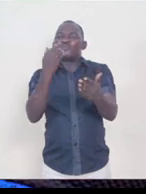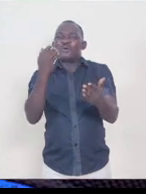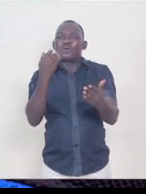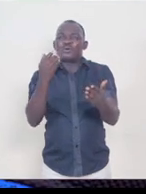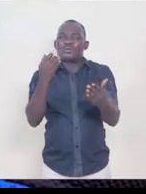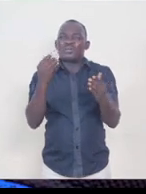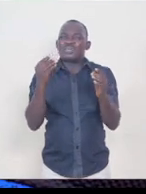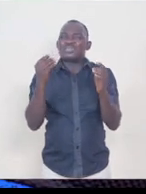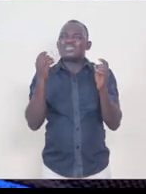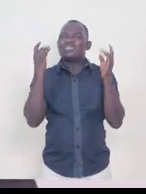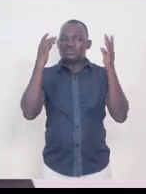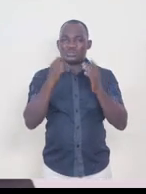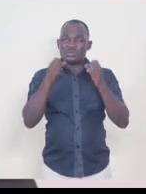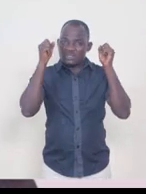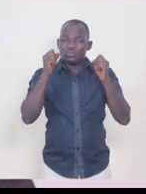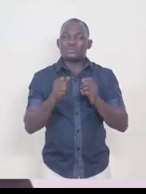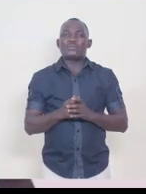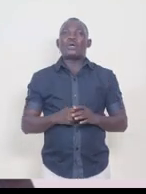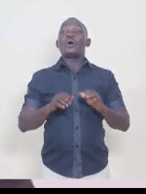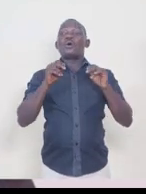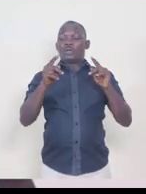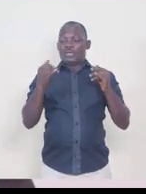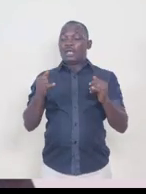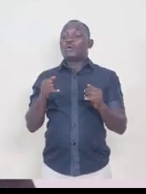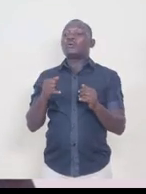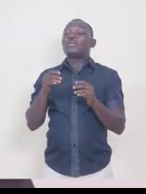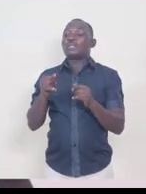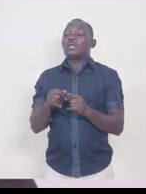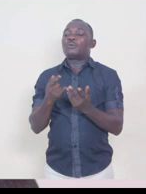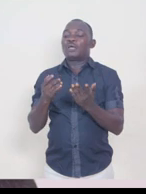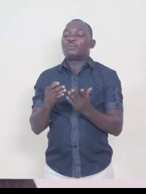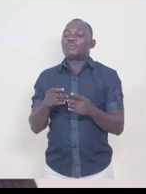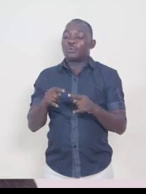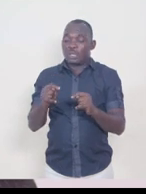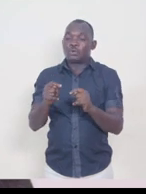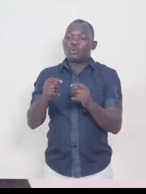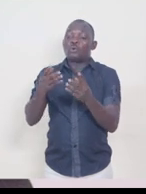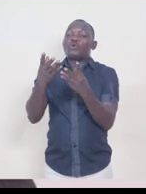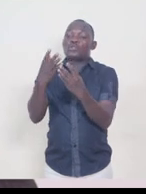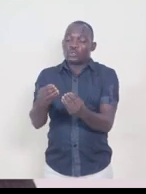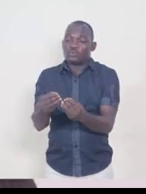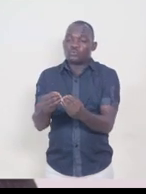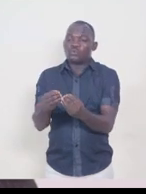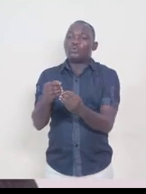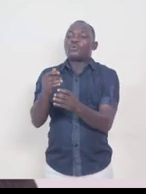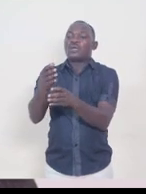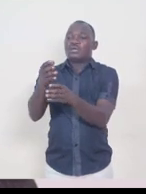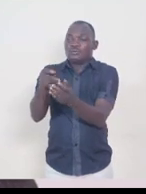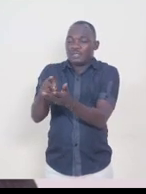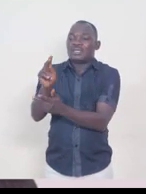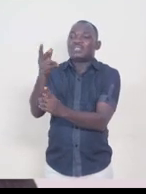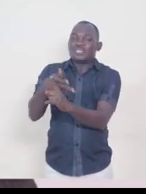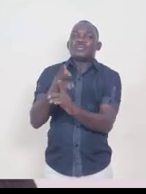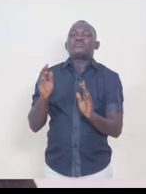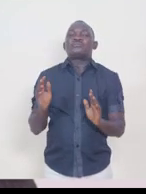messy, okay? All right, we are going to settle for a 3 month outstanding payment without any public